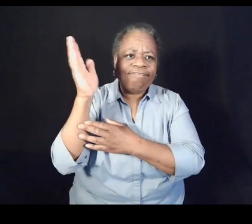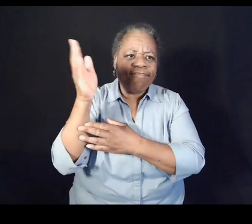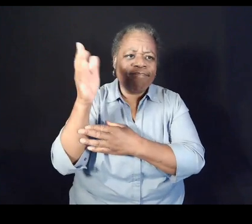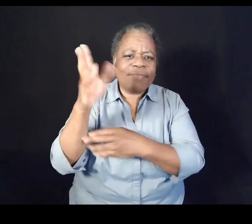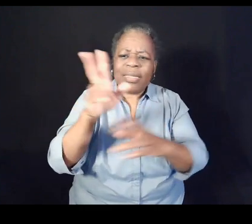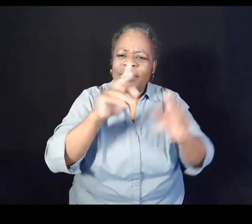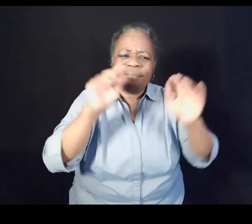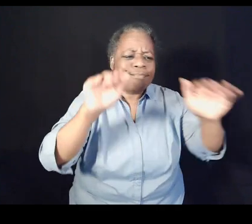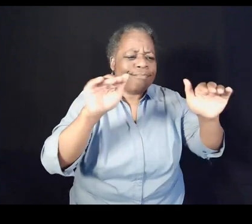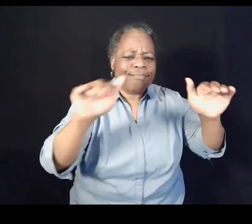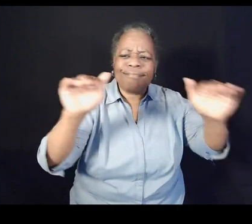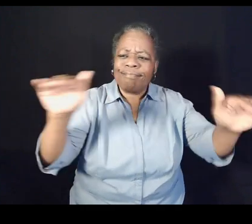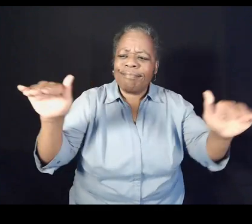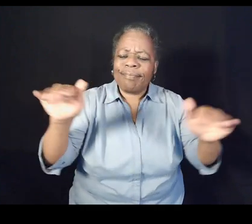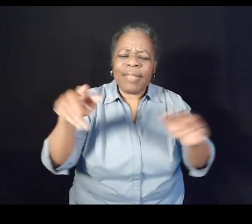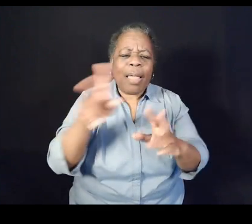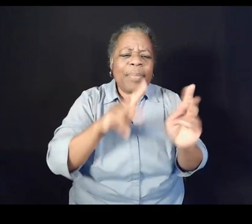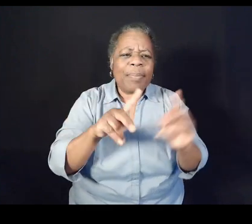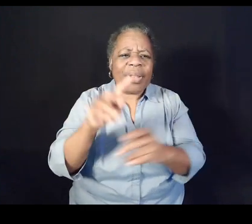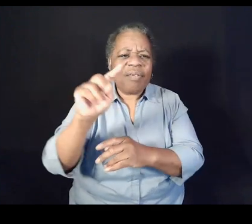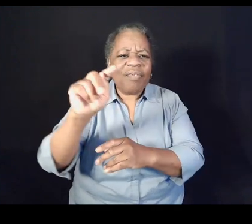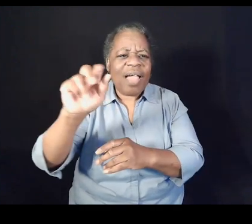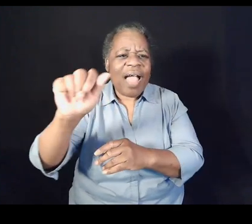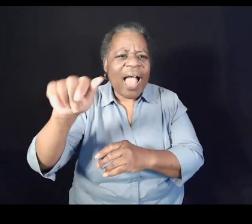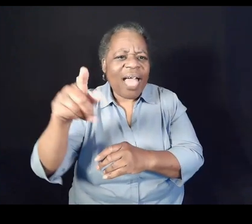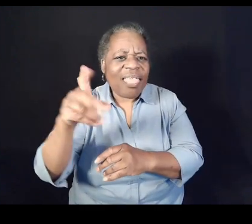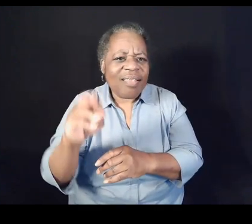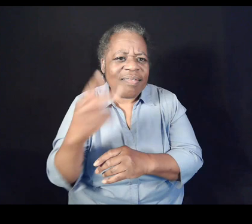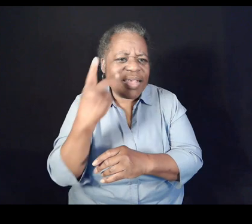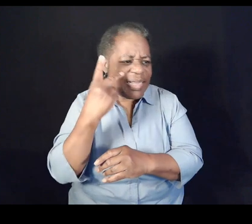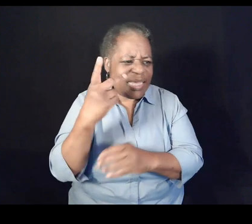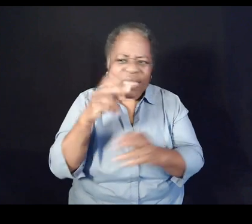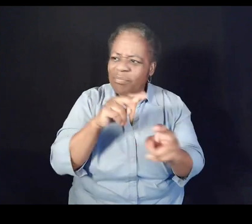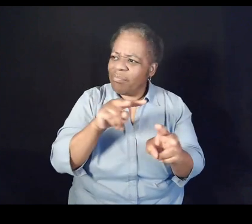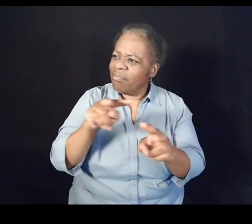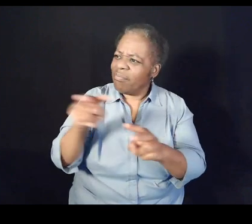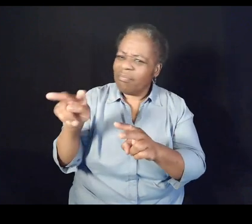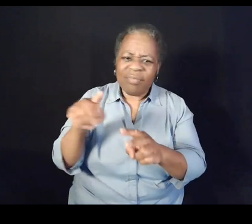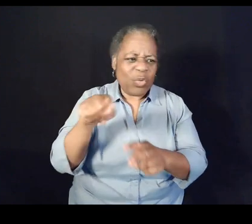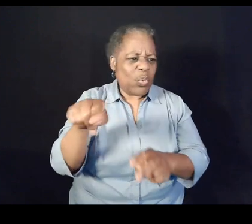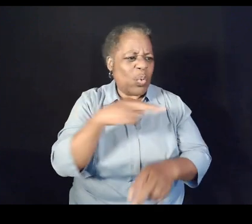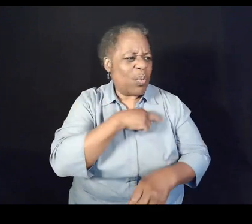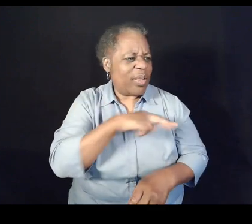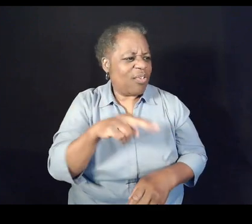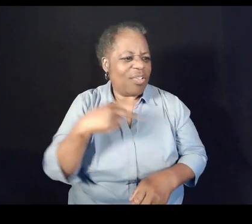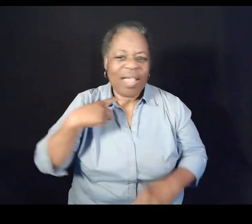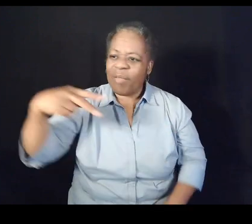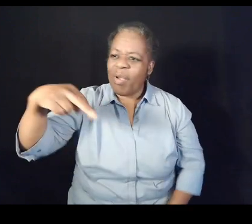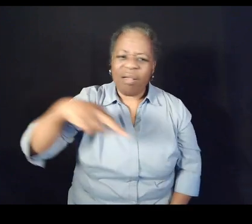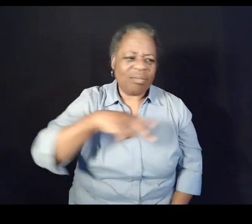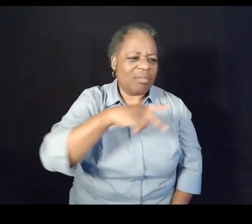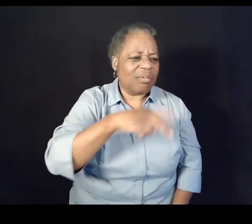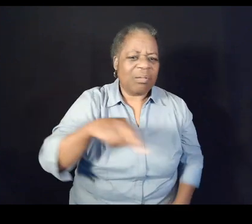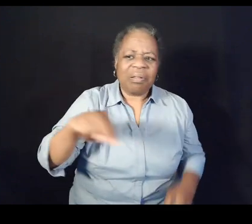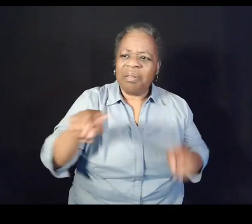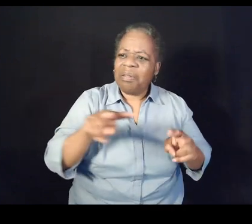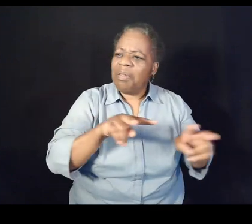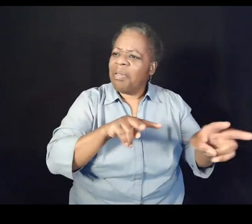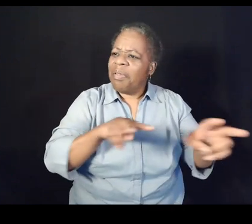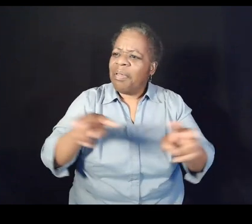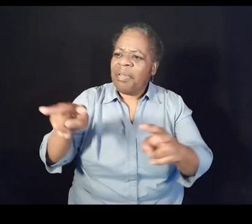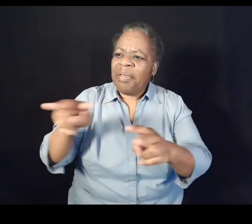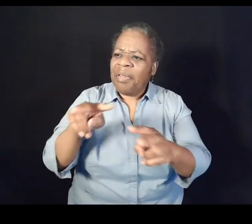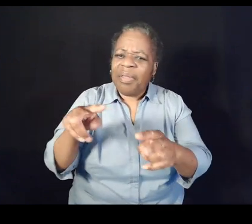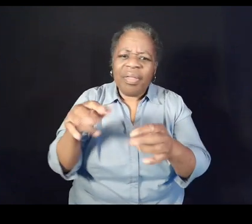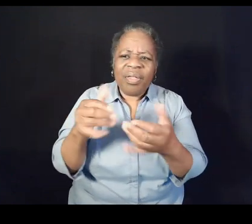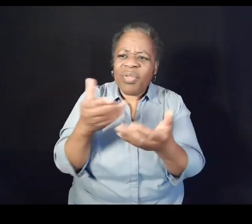Athens, I see that in every way you are very religious. For as I walked around and looked carefully at your objects of worship, I even